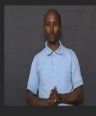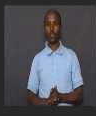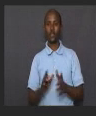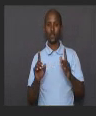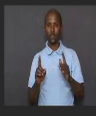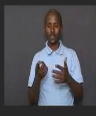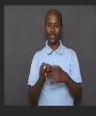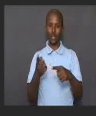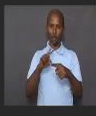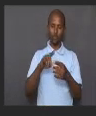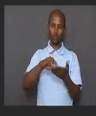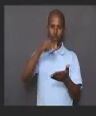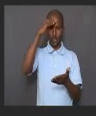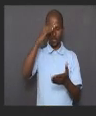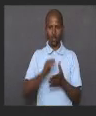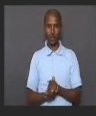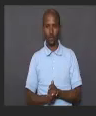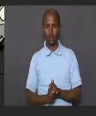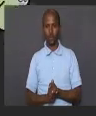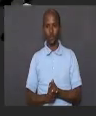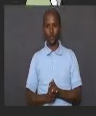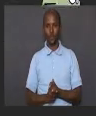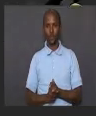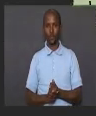Let's get back to our lesson.